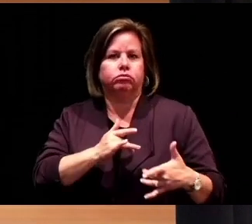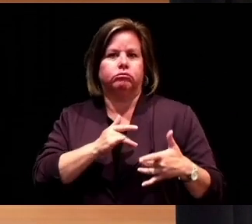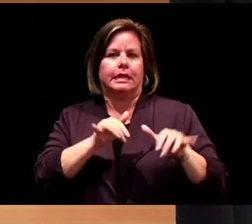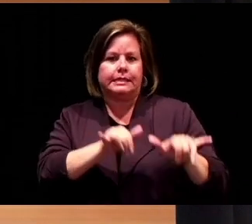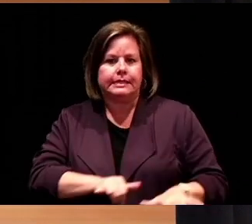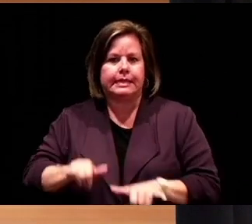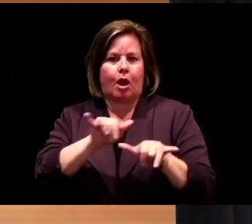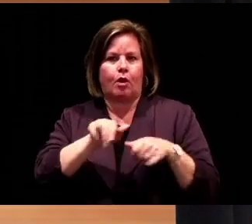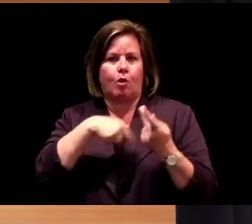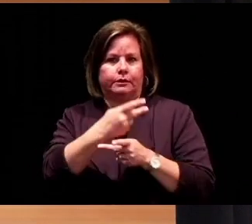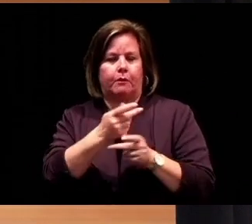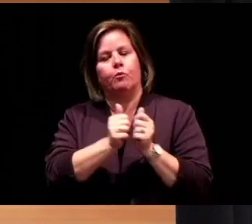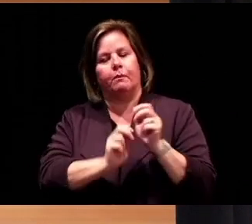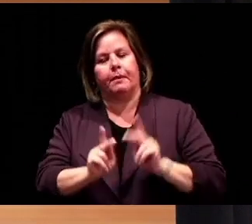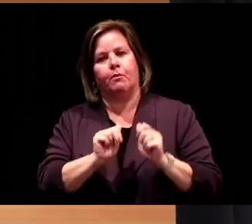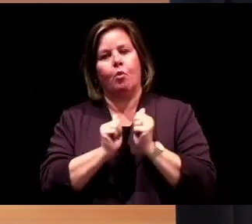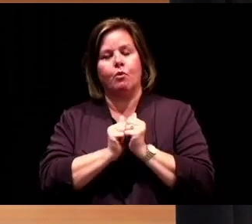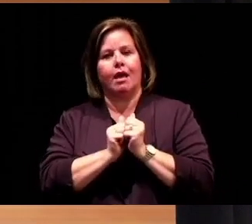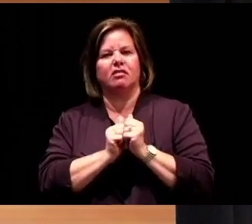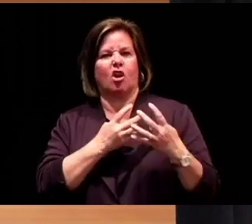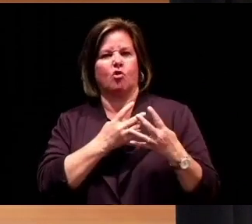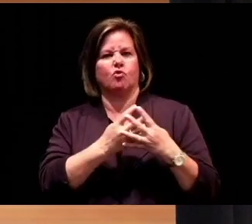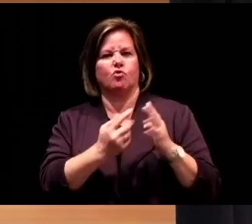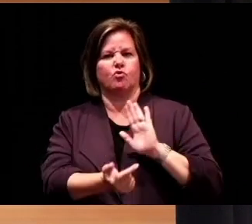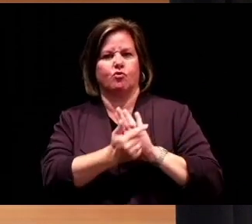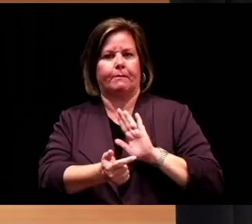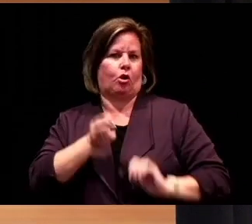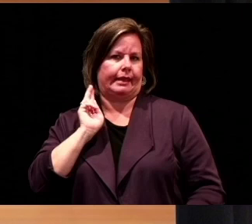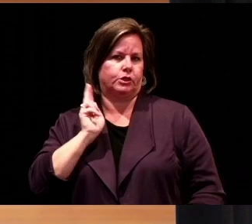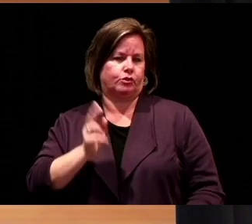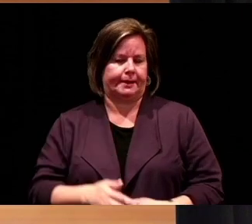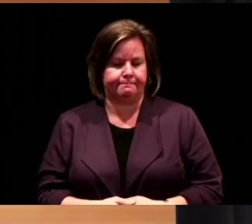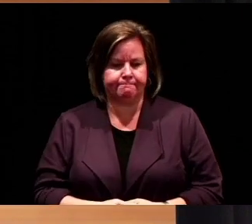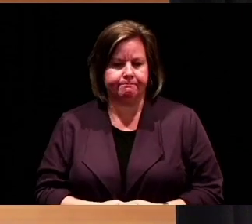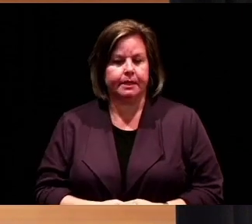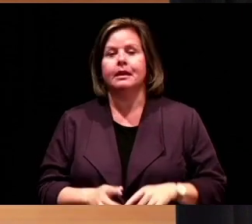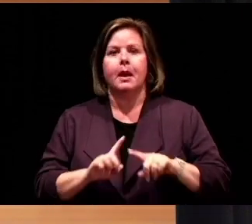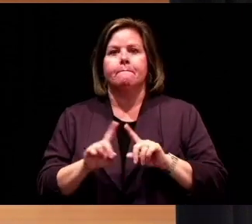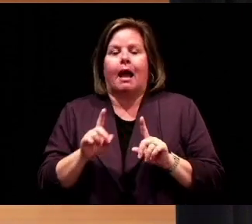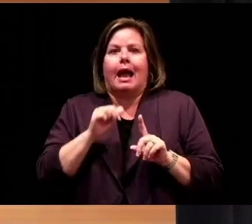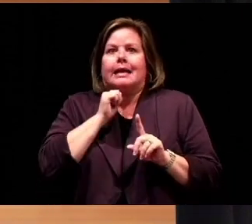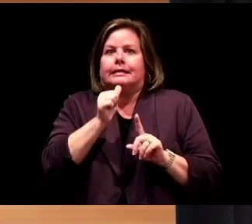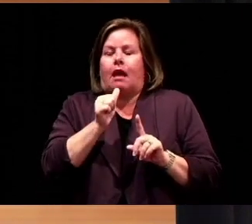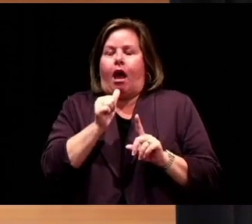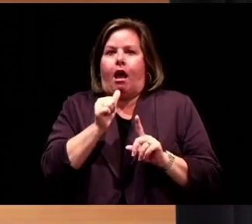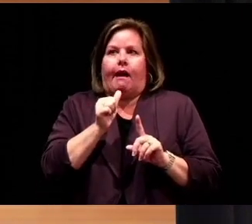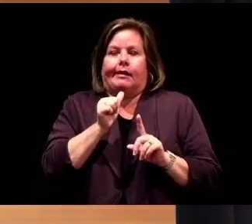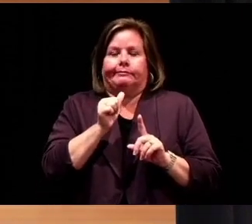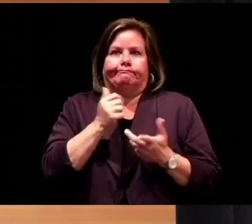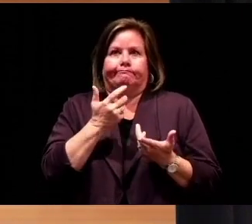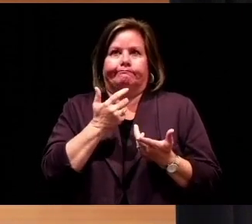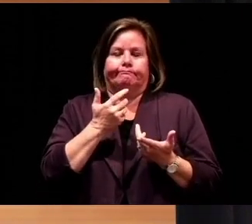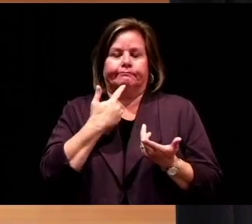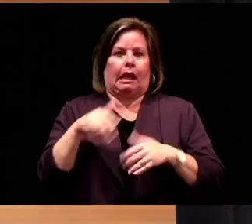landlord, gets to come back and provide a justification for the policy or the rule, and then the plaintiff gets to